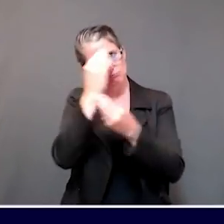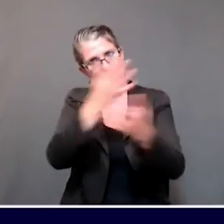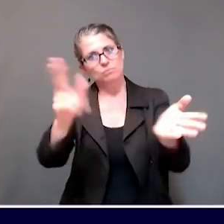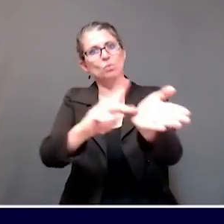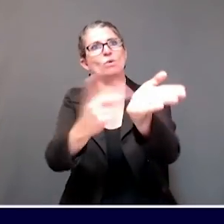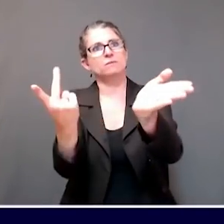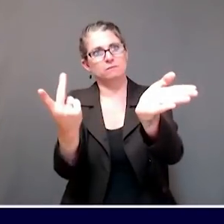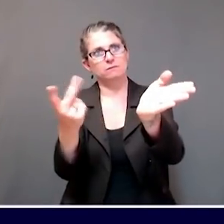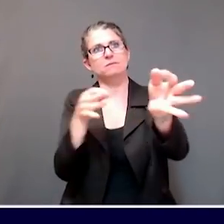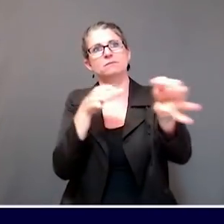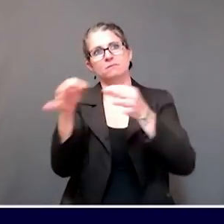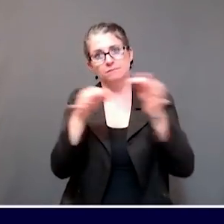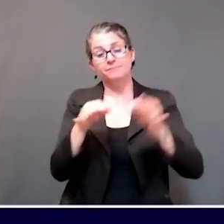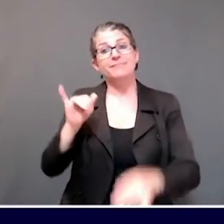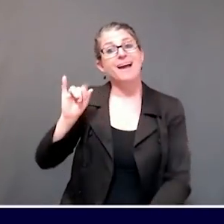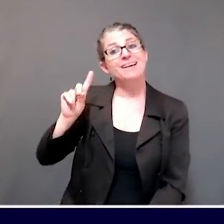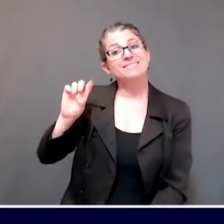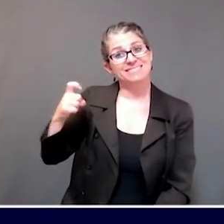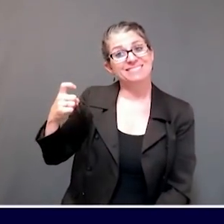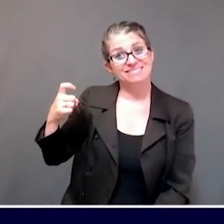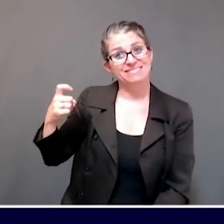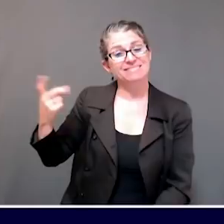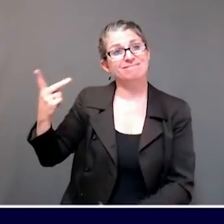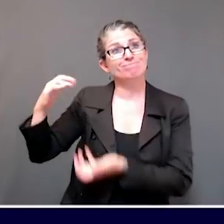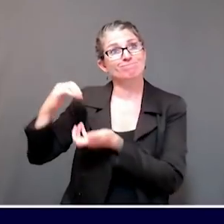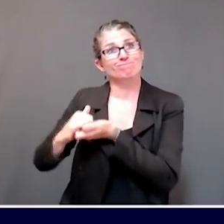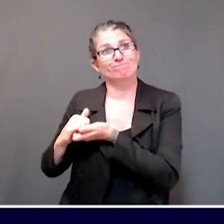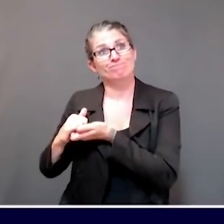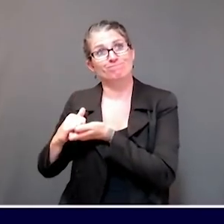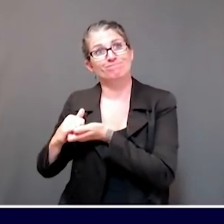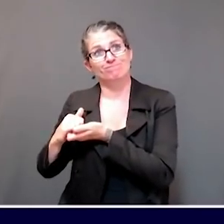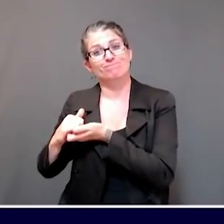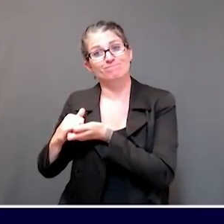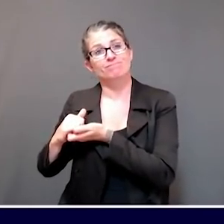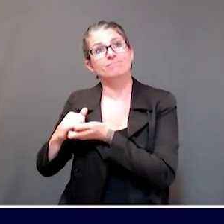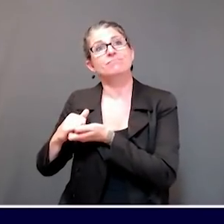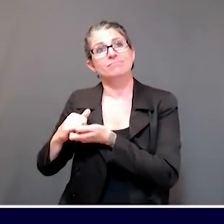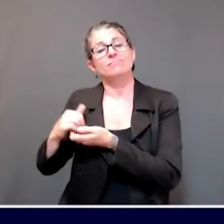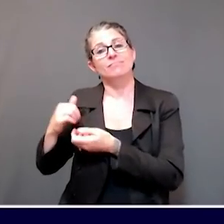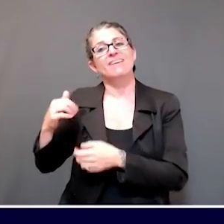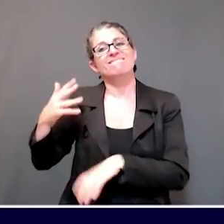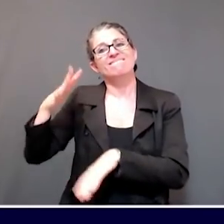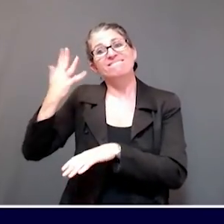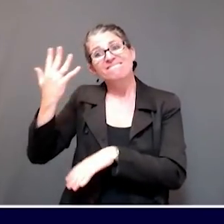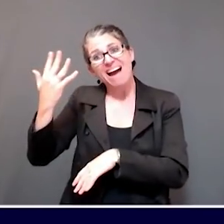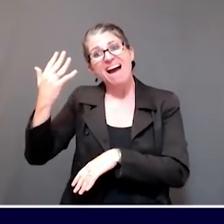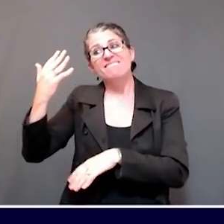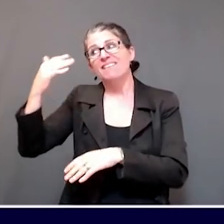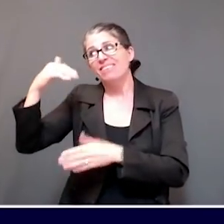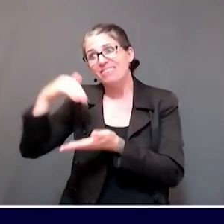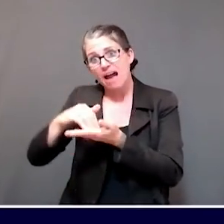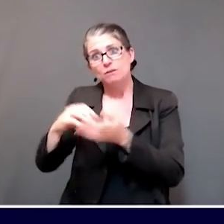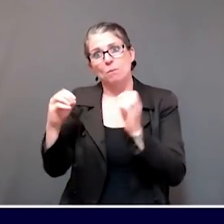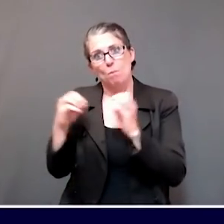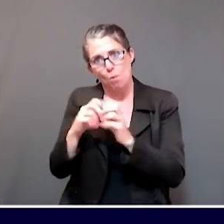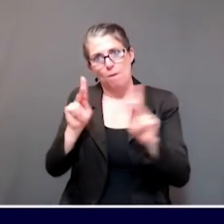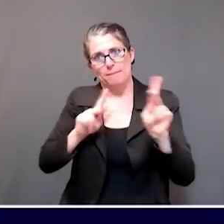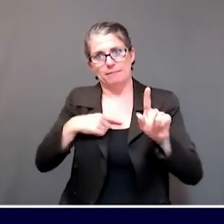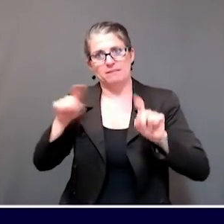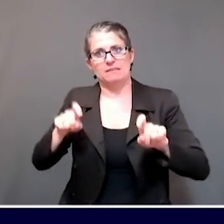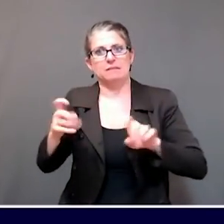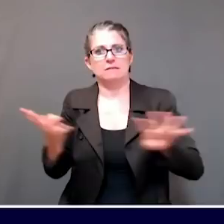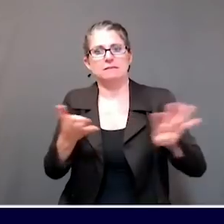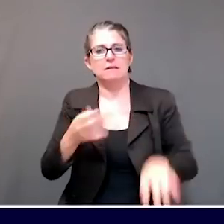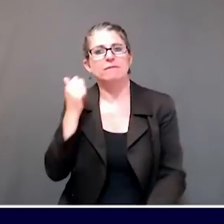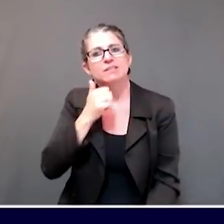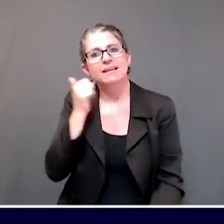us 5,000 more, ability to test 5,000 more people a day on top of our existing capacity. Then our second announcement was that